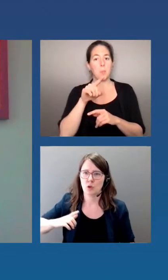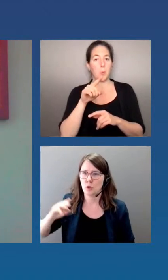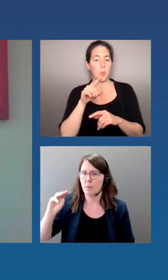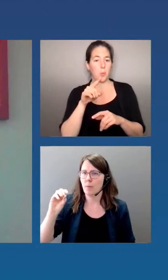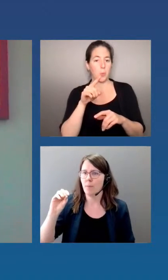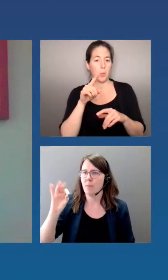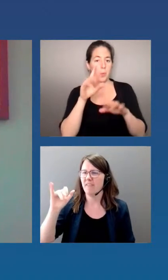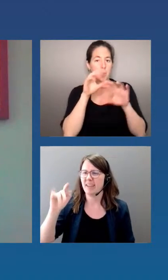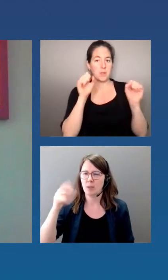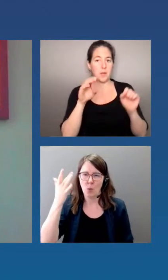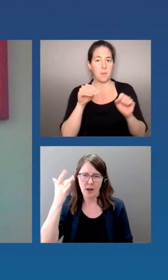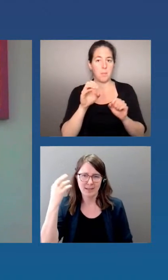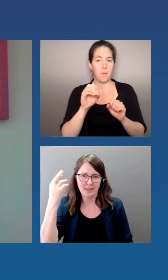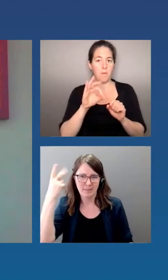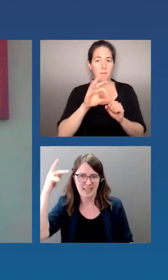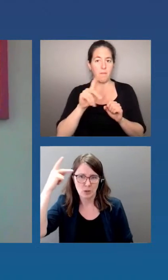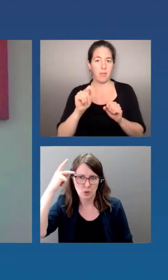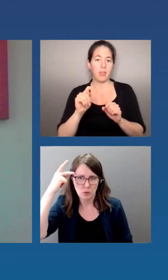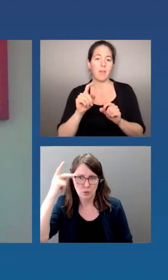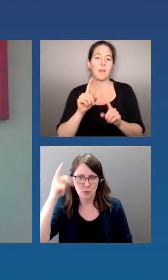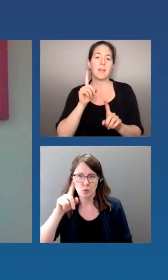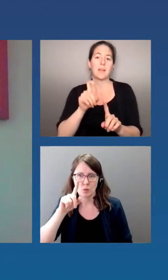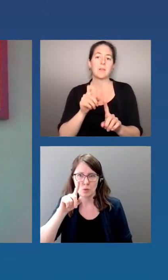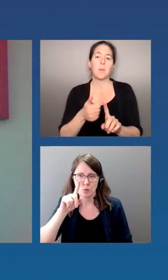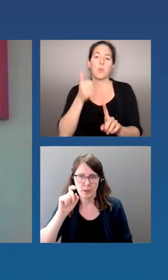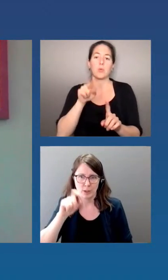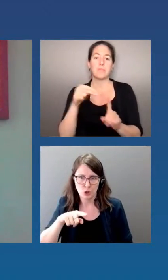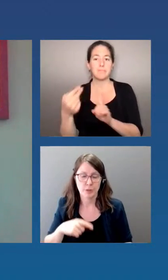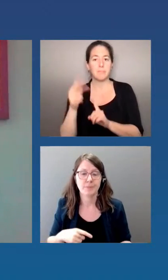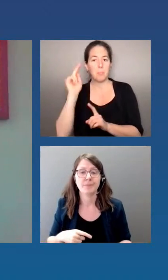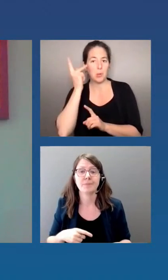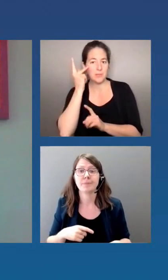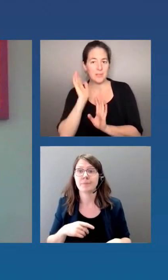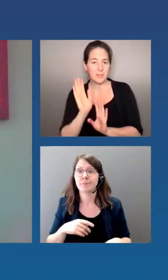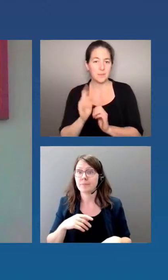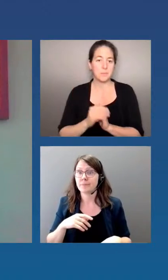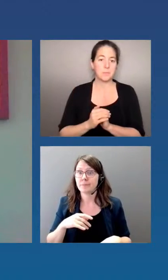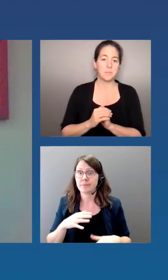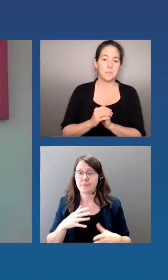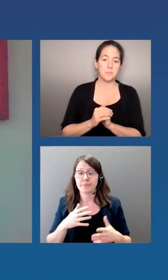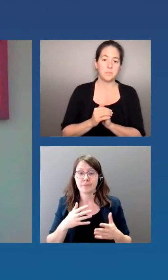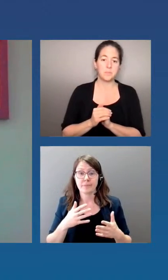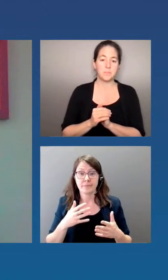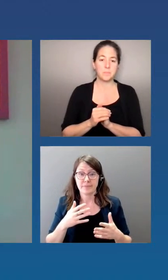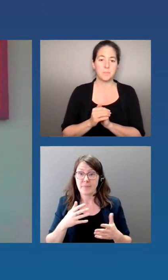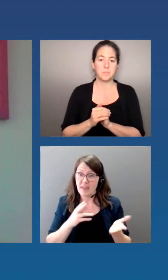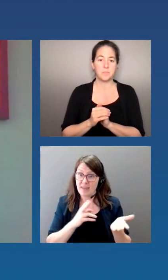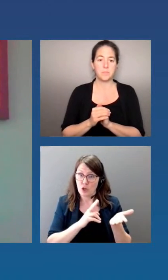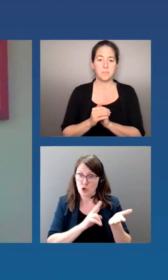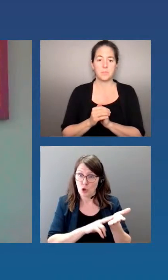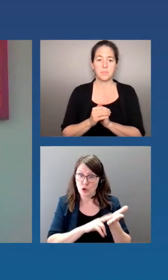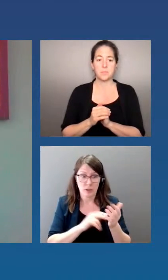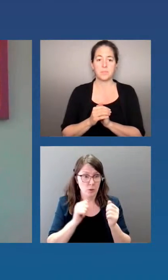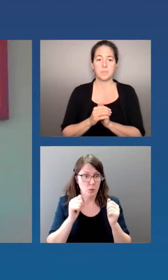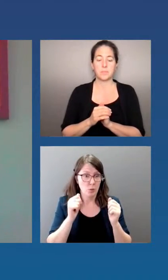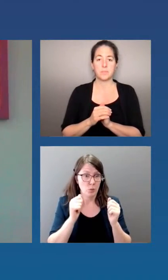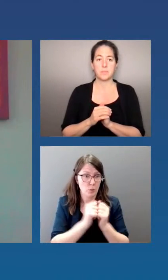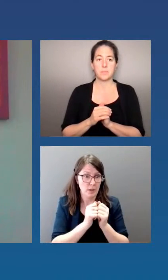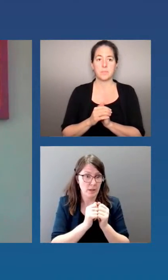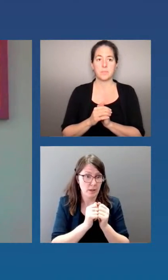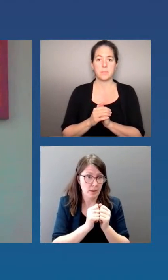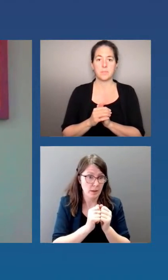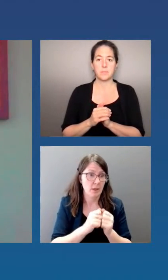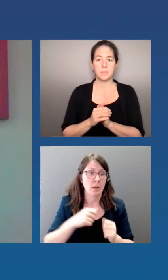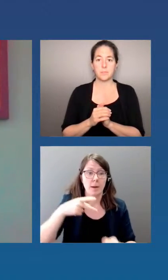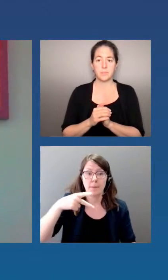to energy? I mean, the deal with Pasco, I think, ended at least 5 or 6 years ago. What has been done since then,